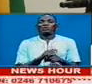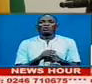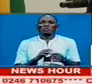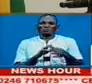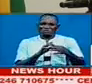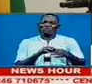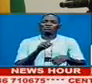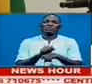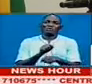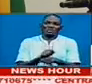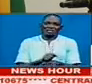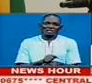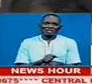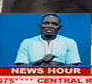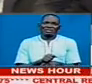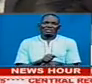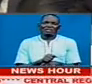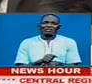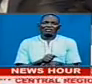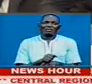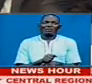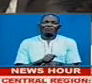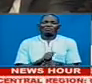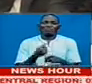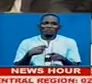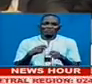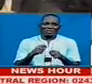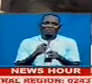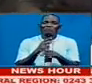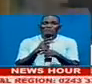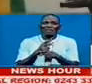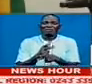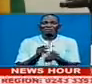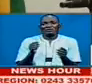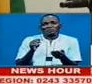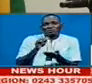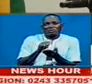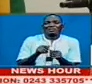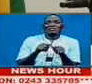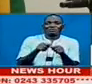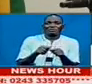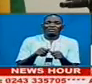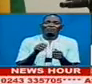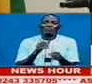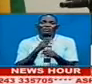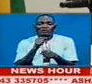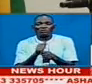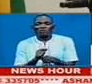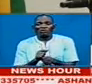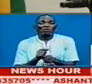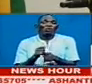it at the front end, you know, when people are bringing in goods and so on. Trying to maintain the macro stability, make sure